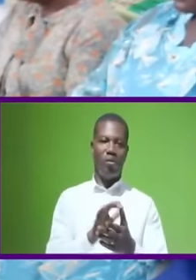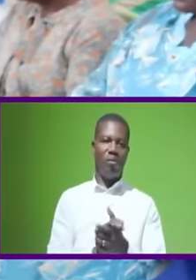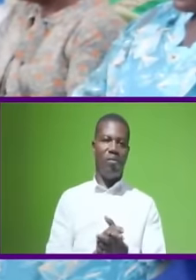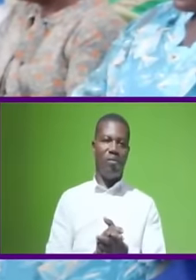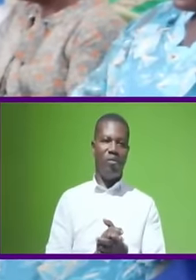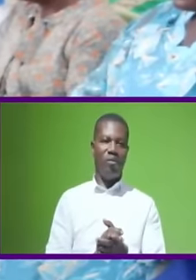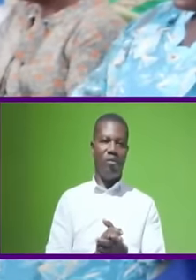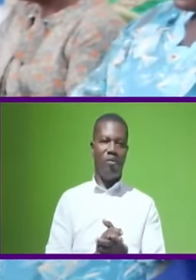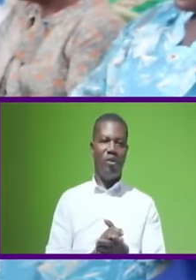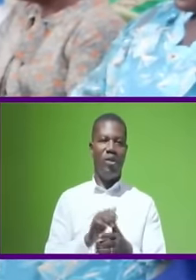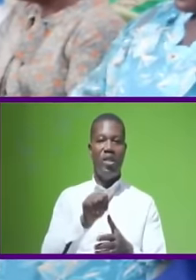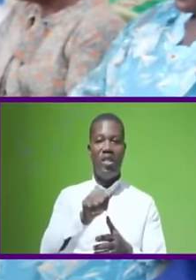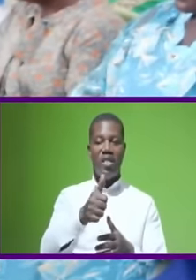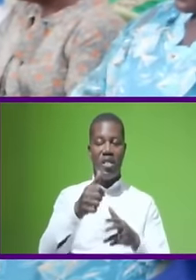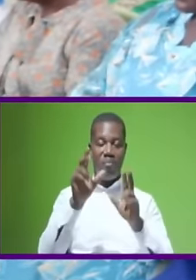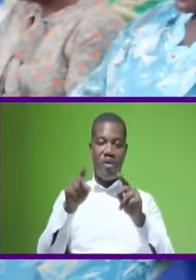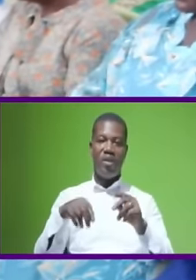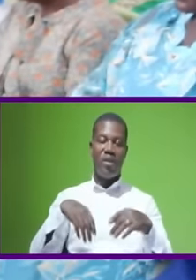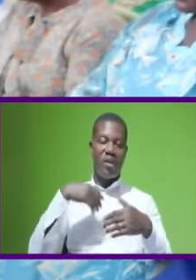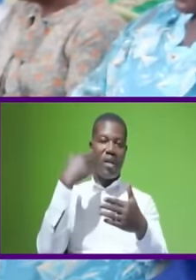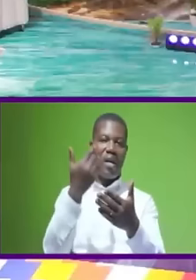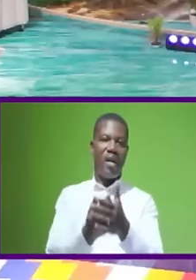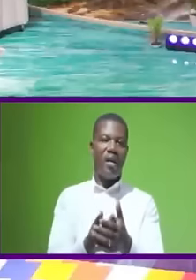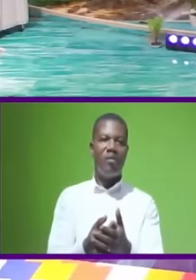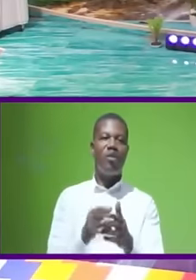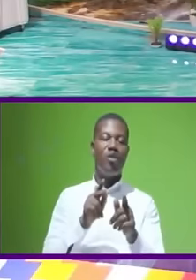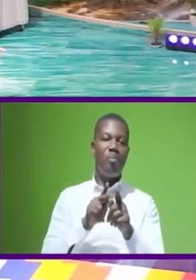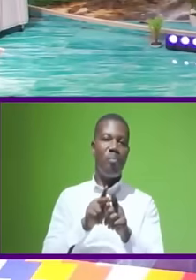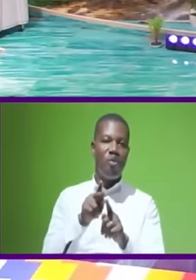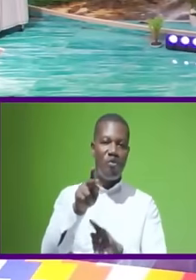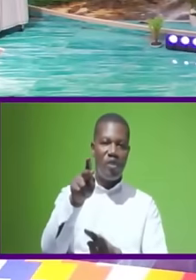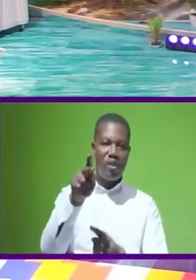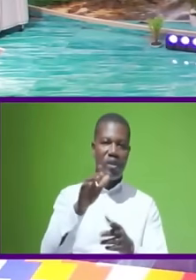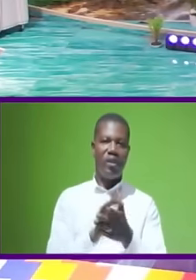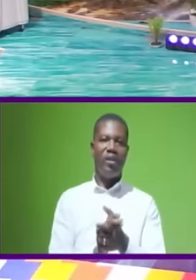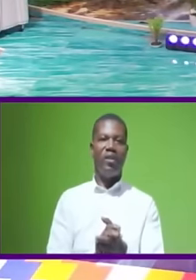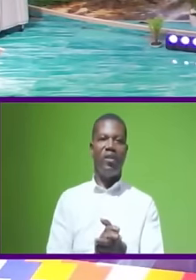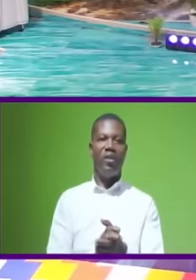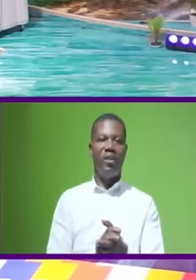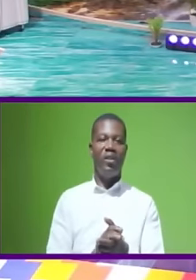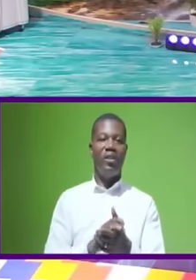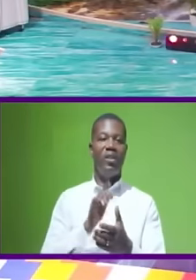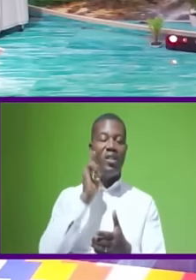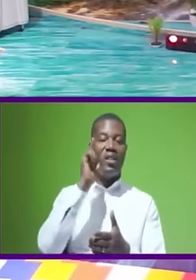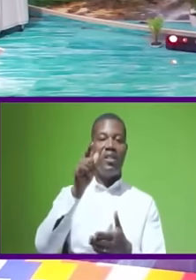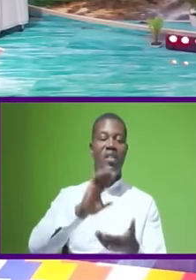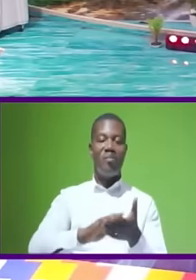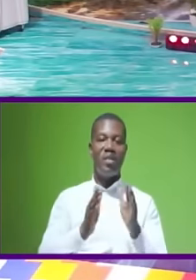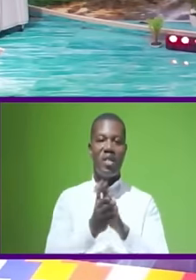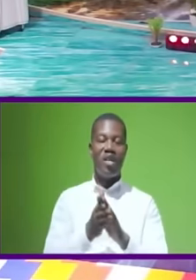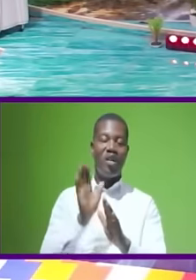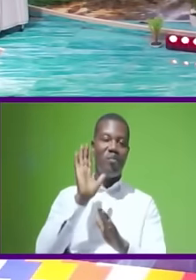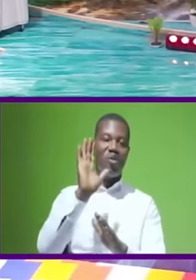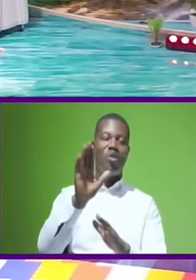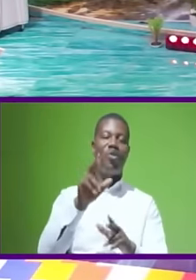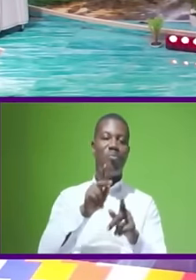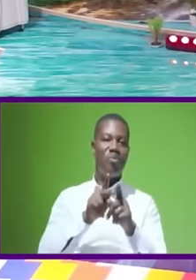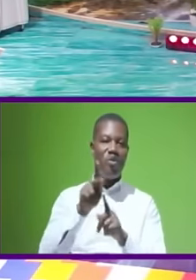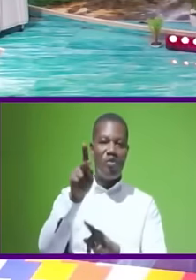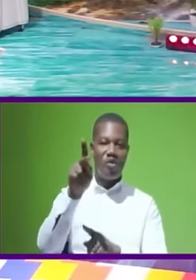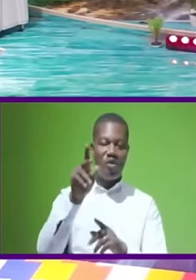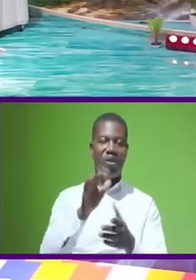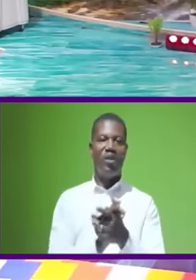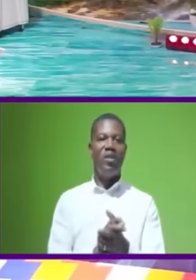your pastor. Everyone that came was last a prophet. In the last days, he becomes your